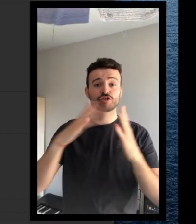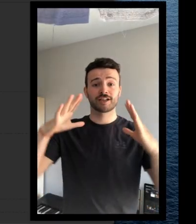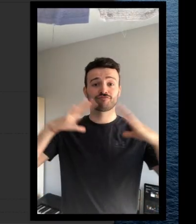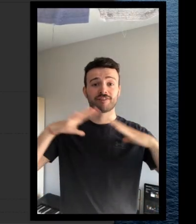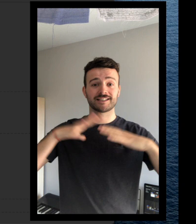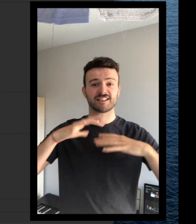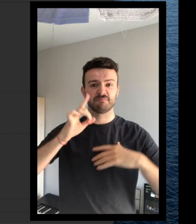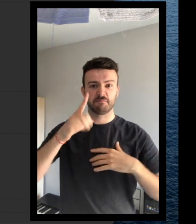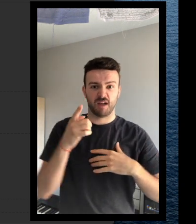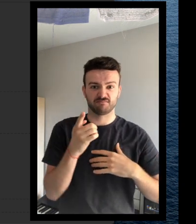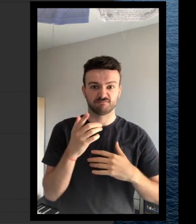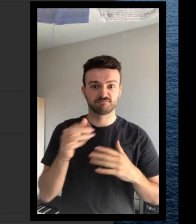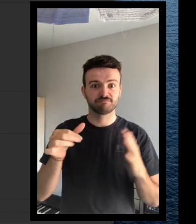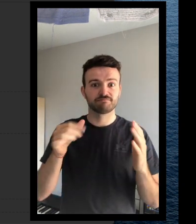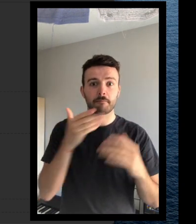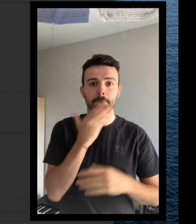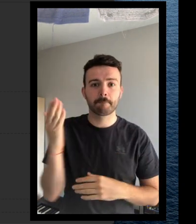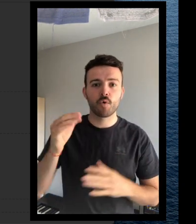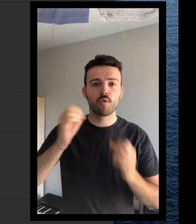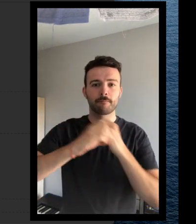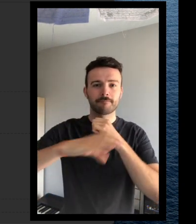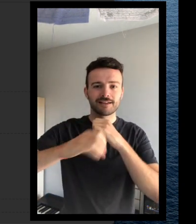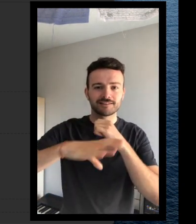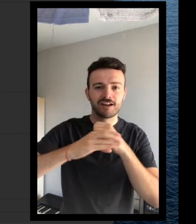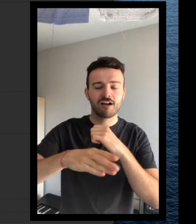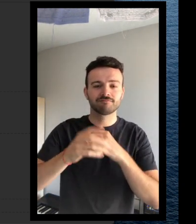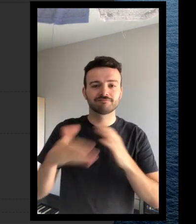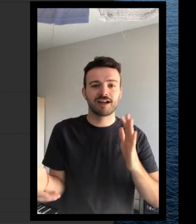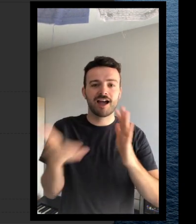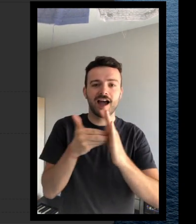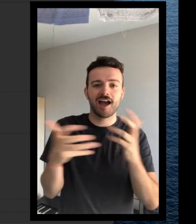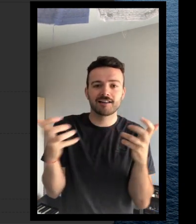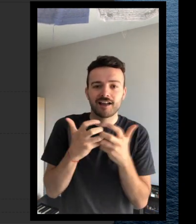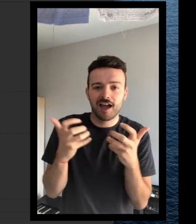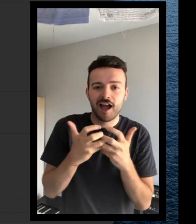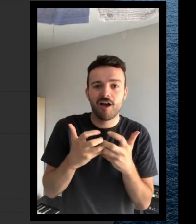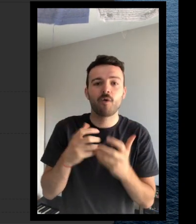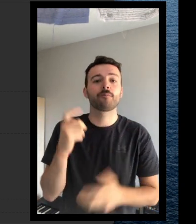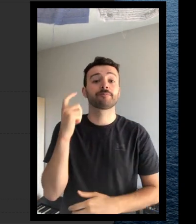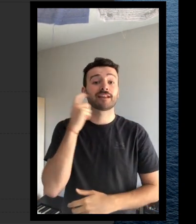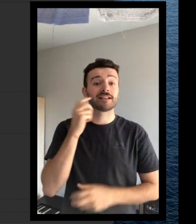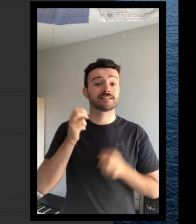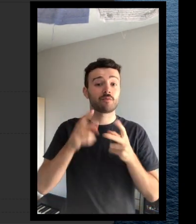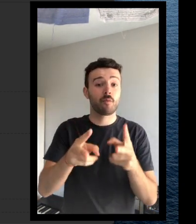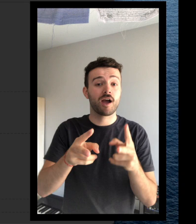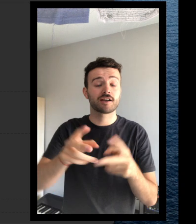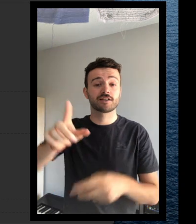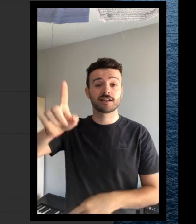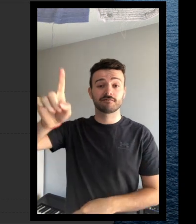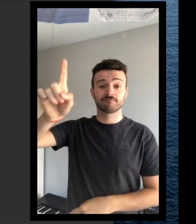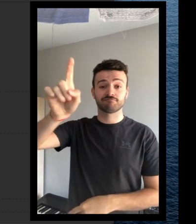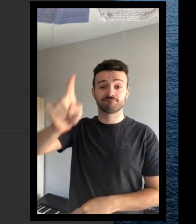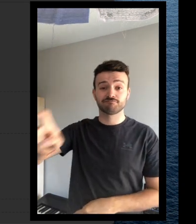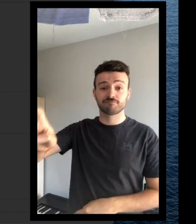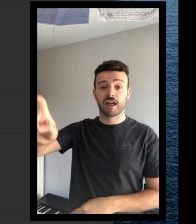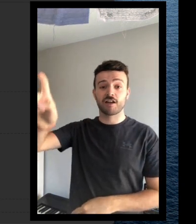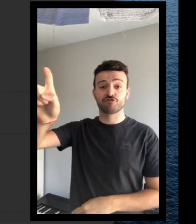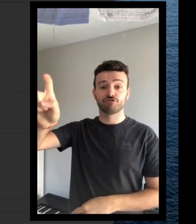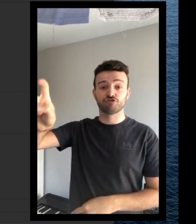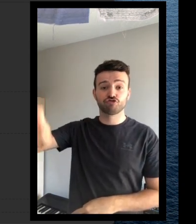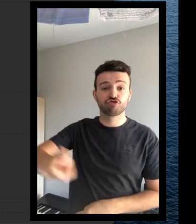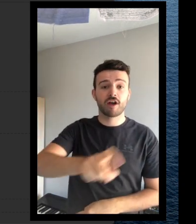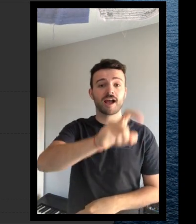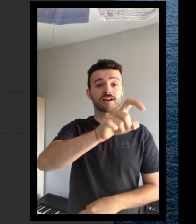So now your project's ready, but you don't have any media in iMovie yet. So there's an easy way to add this. If